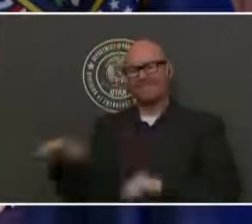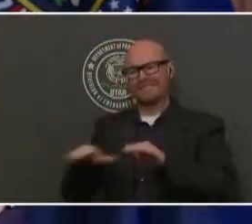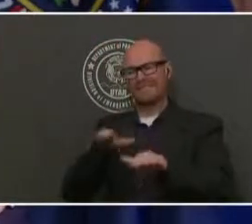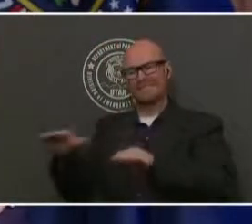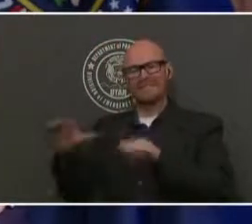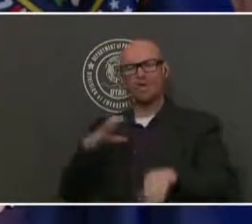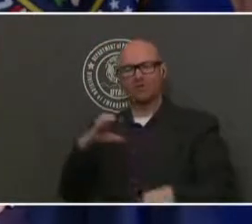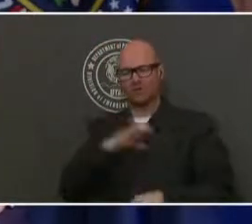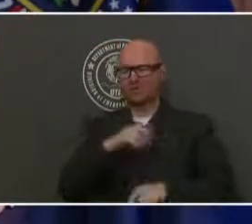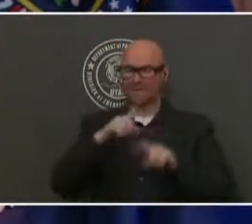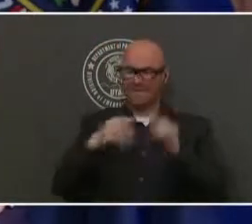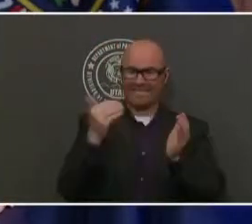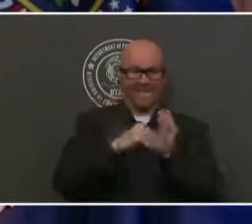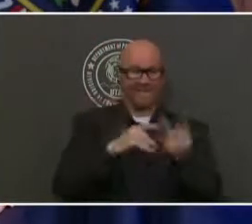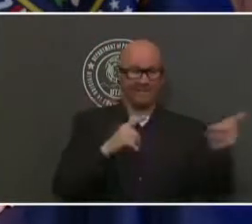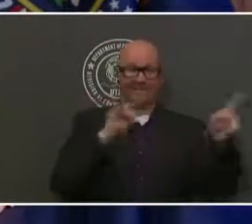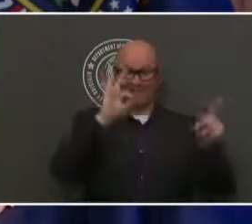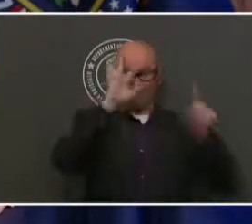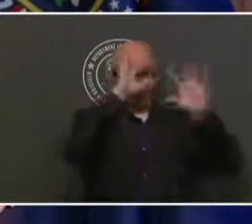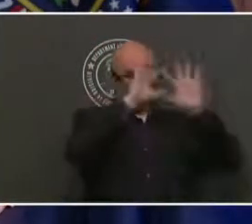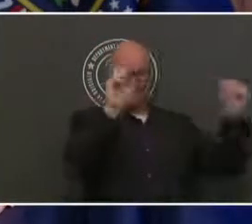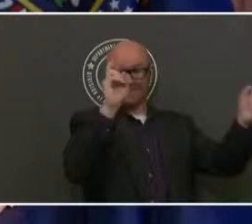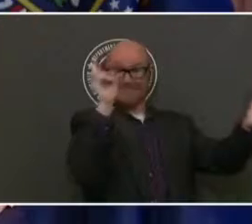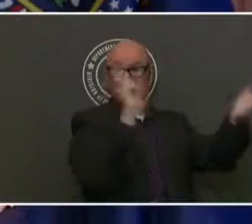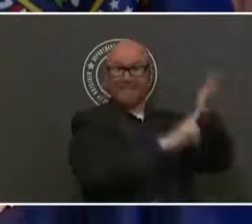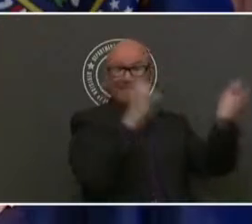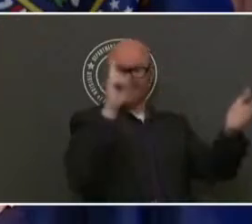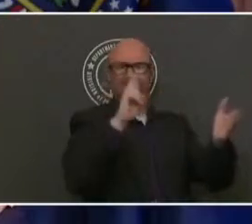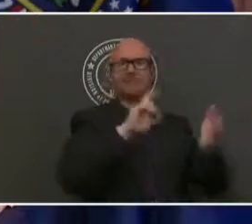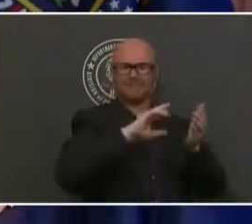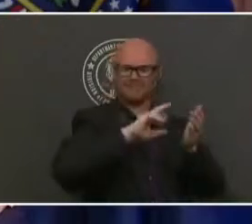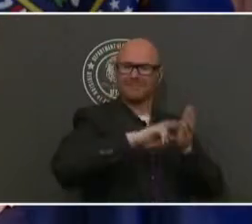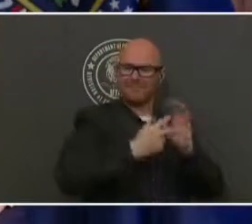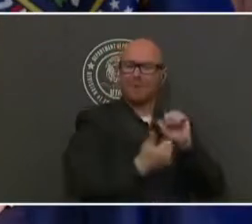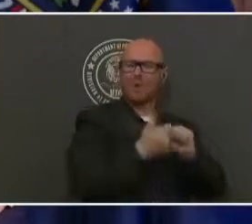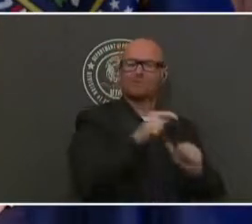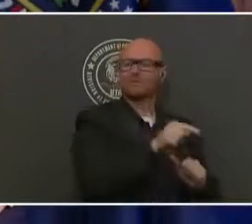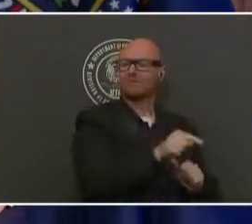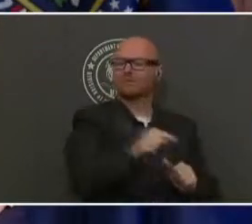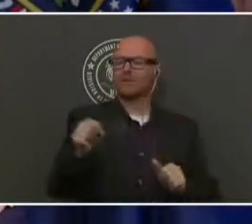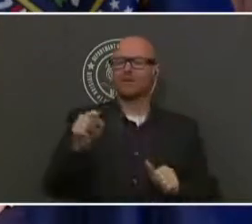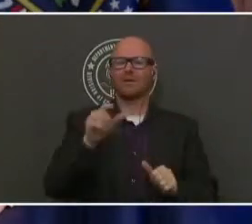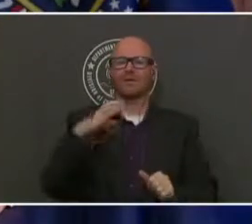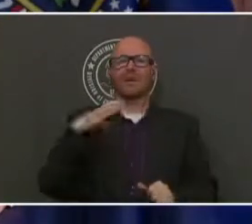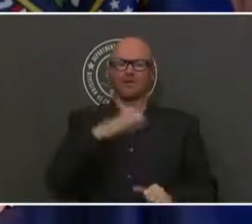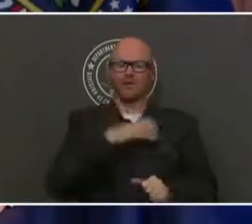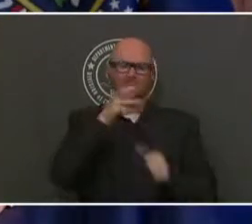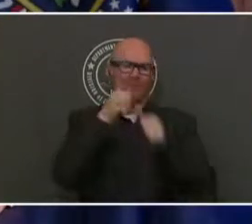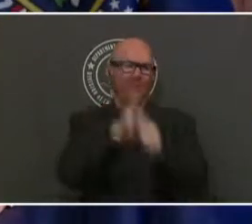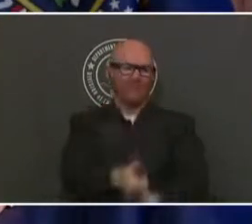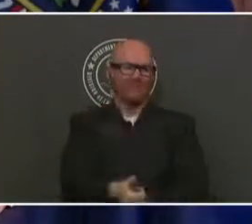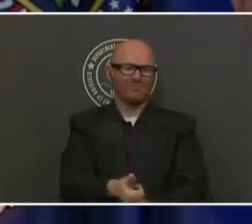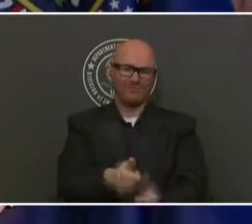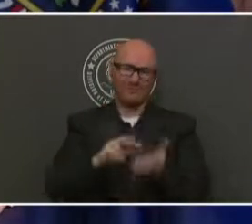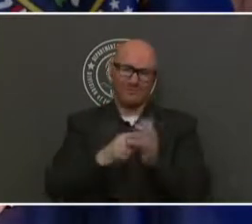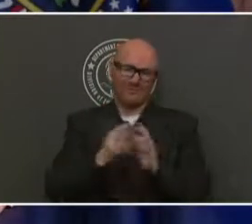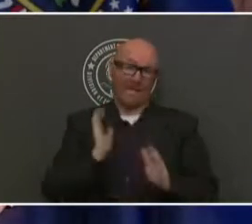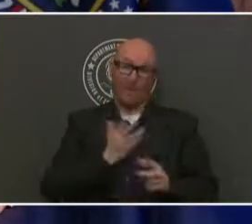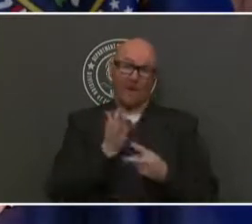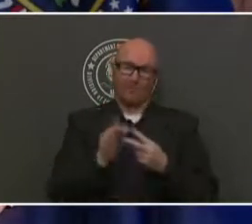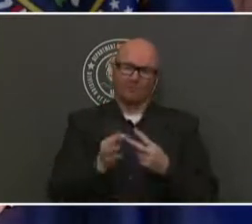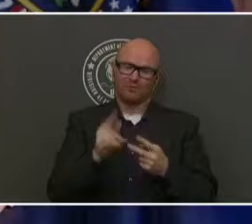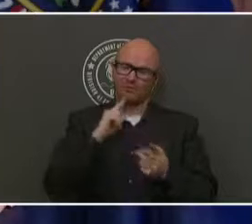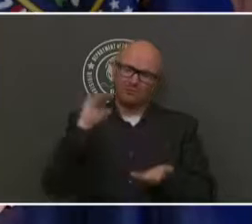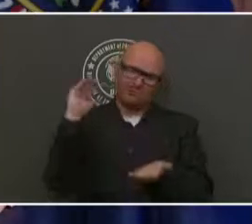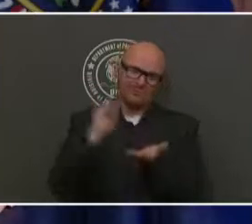does that unilaterally. Then I think the appetite for some sort of congressional resolution goes down dramatically,